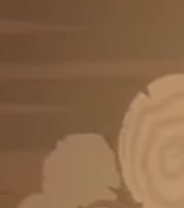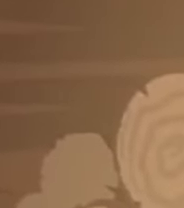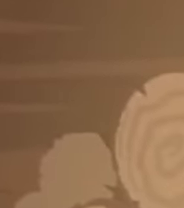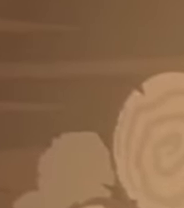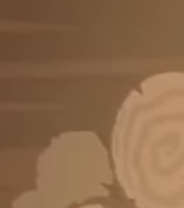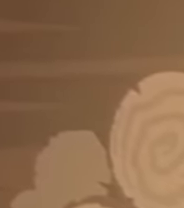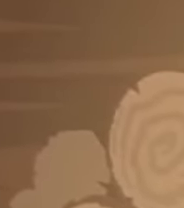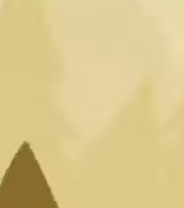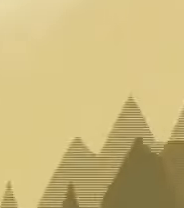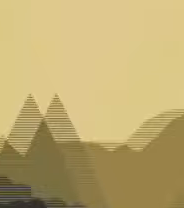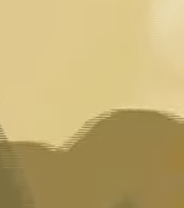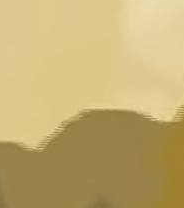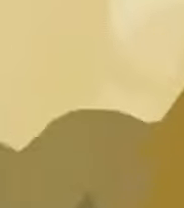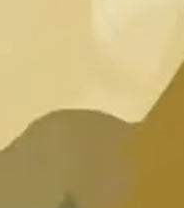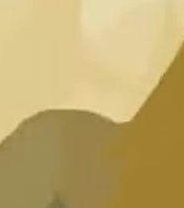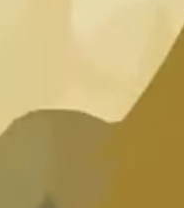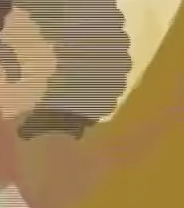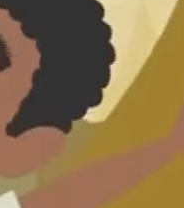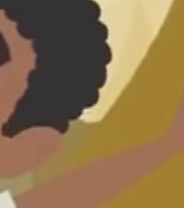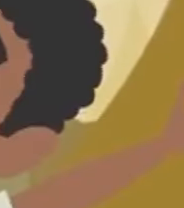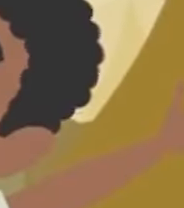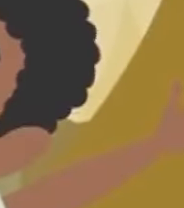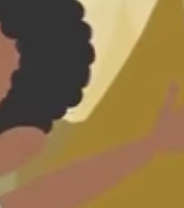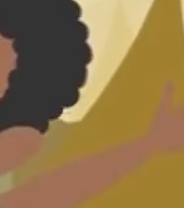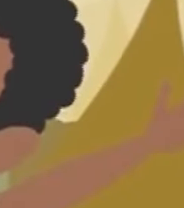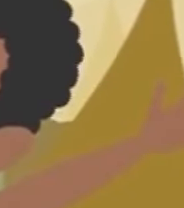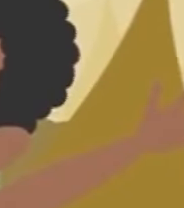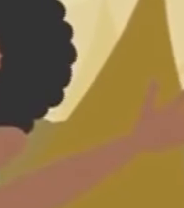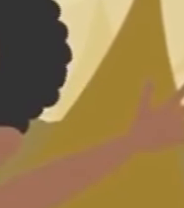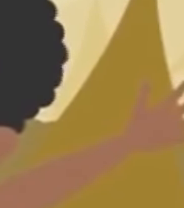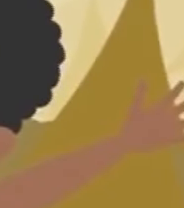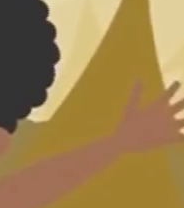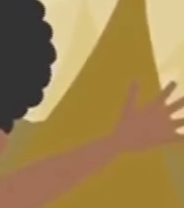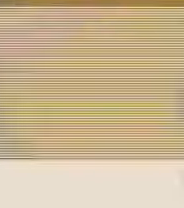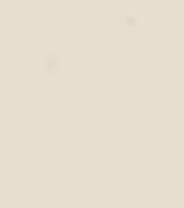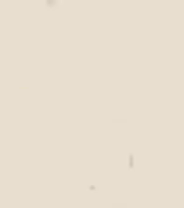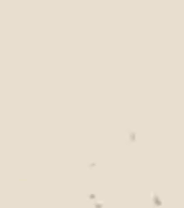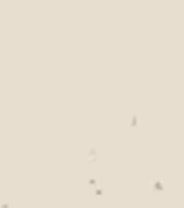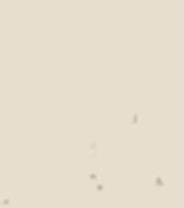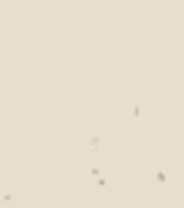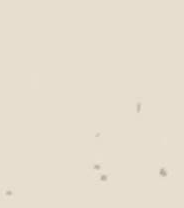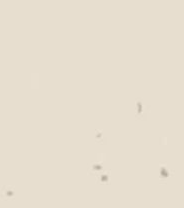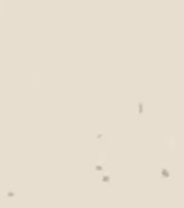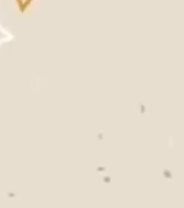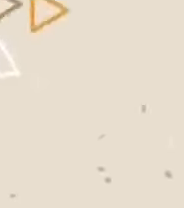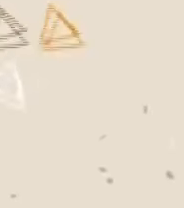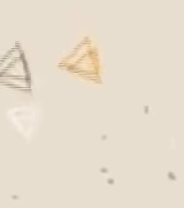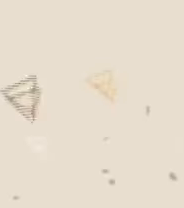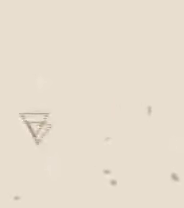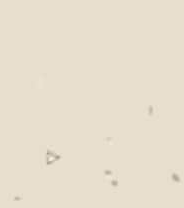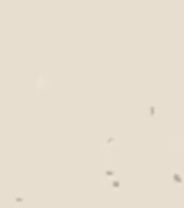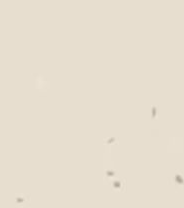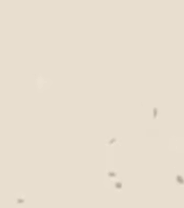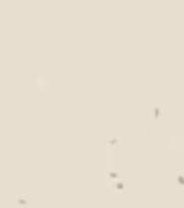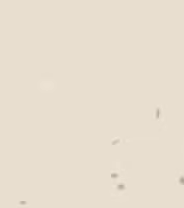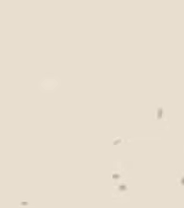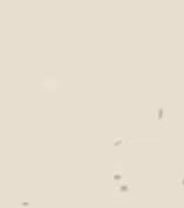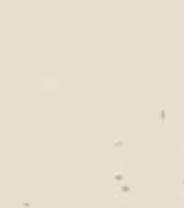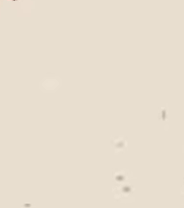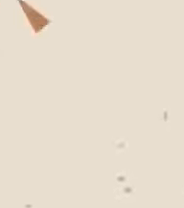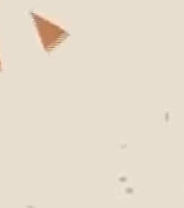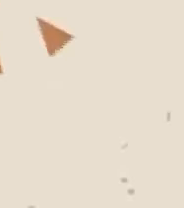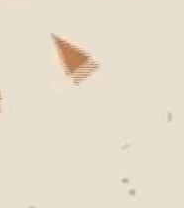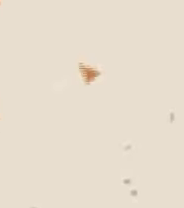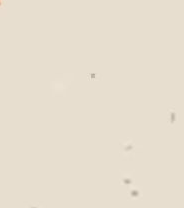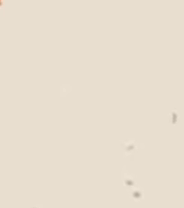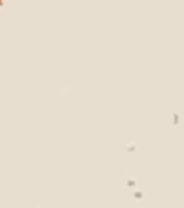deep nourishment to the wood, protecting it from termites and other wood-boring insects. And the best part? It lasts longer than other brands, and it is also available